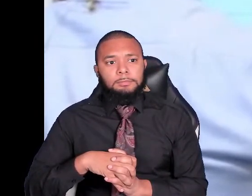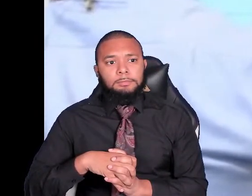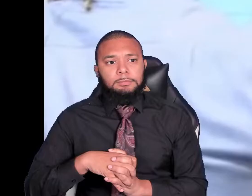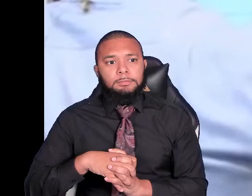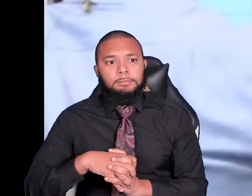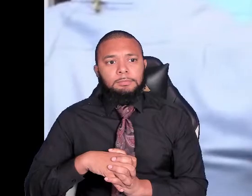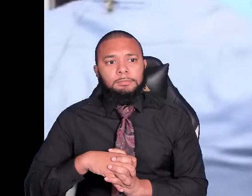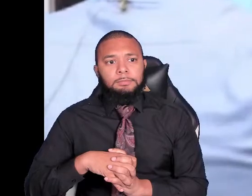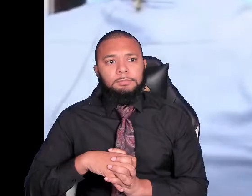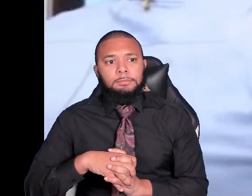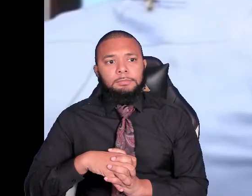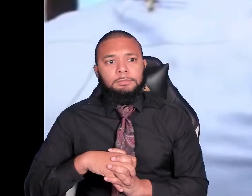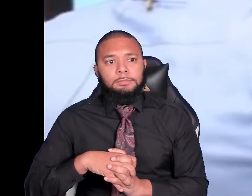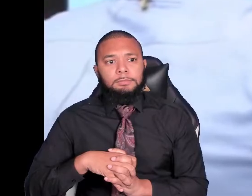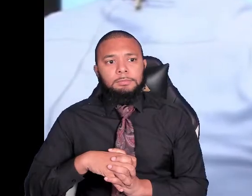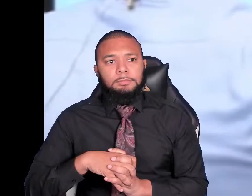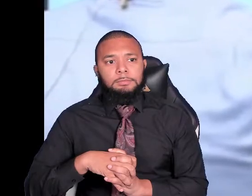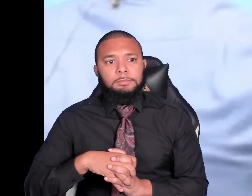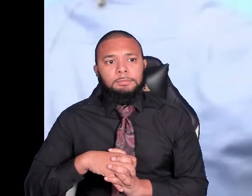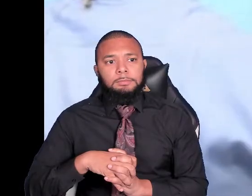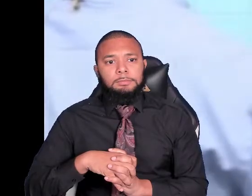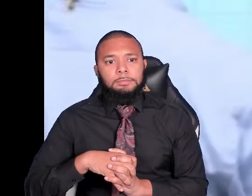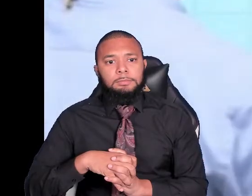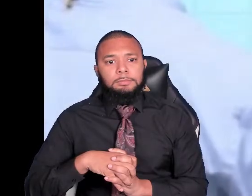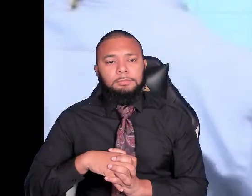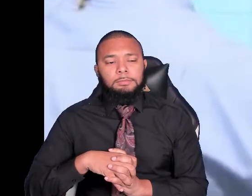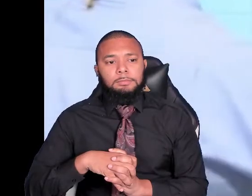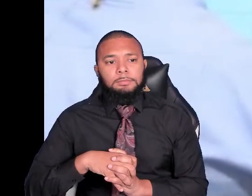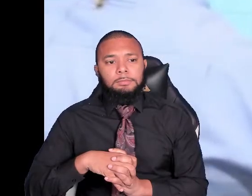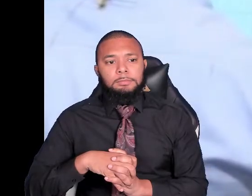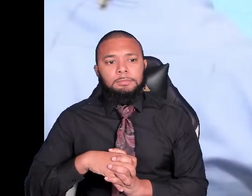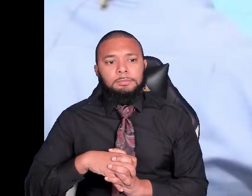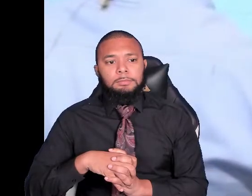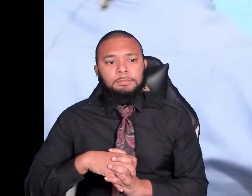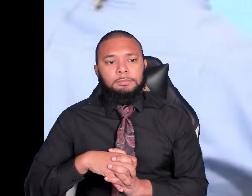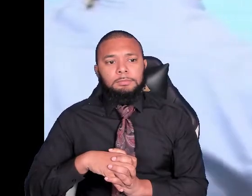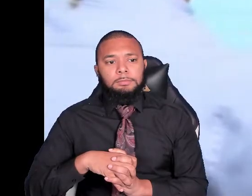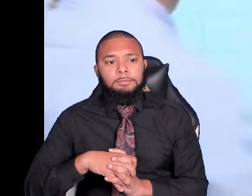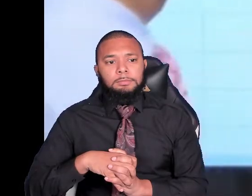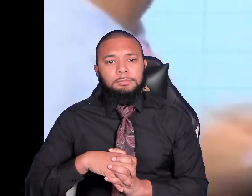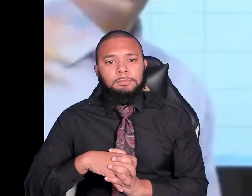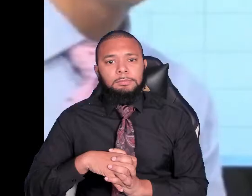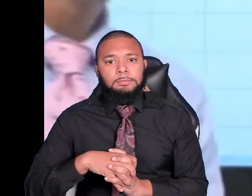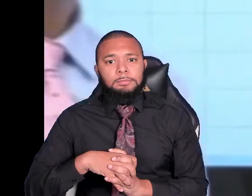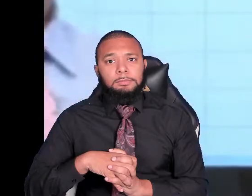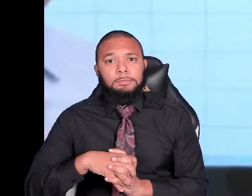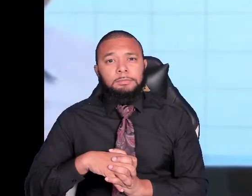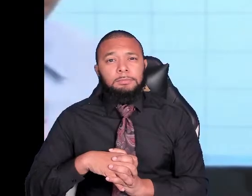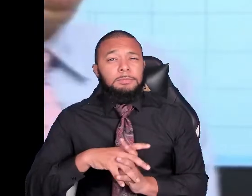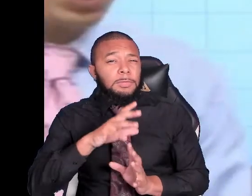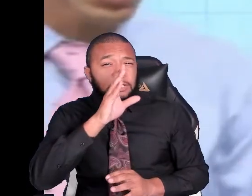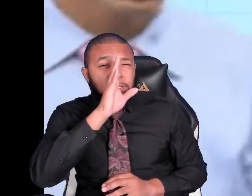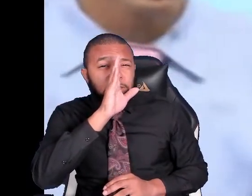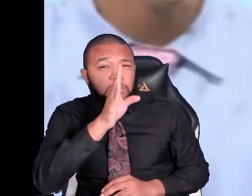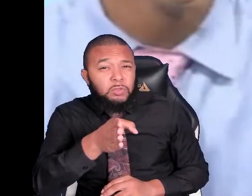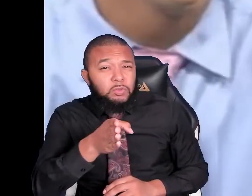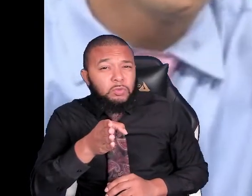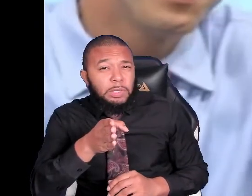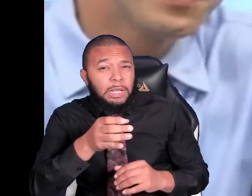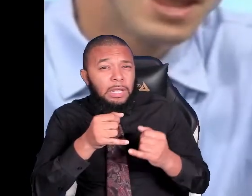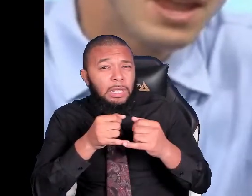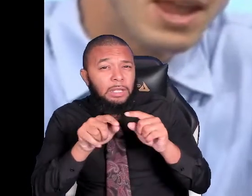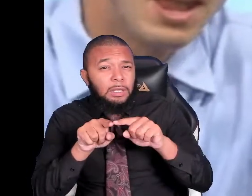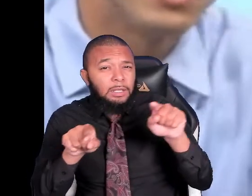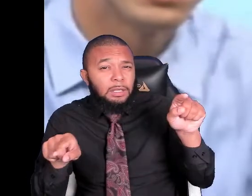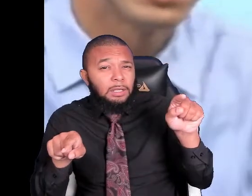2. Up 1 over 2. Now we can draw a straight line through this one. Do you remember the